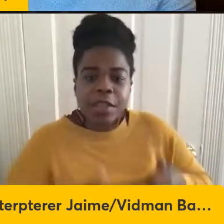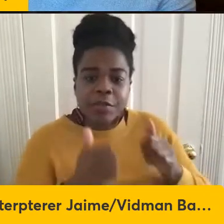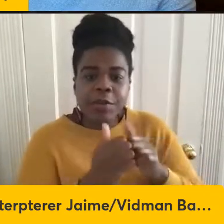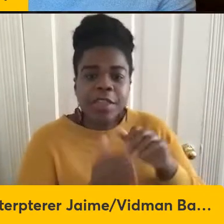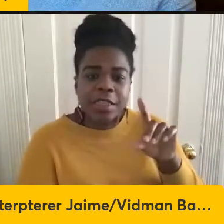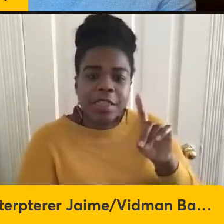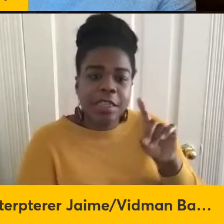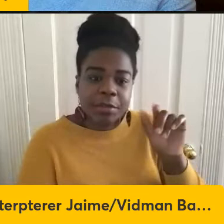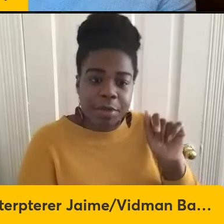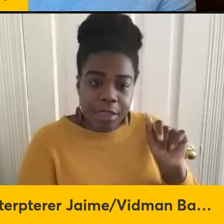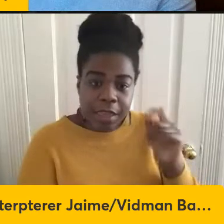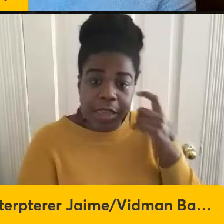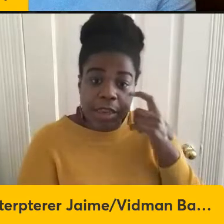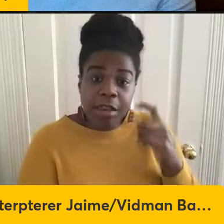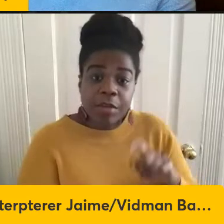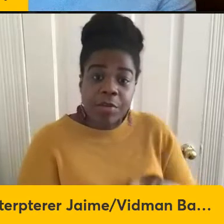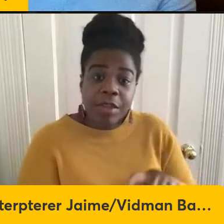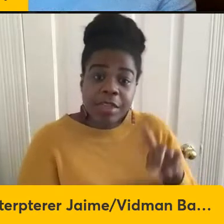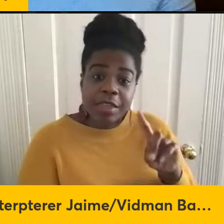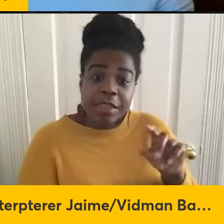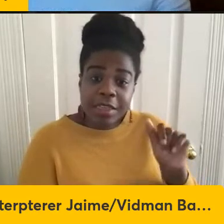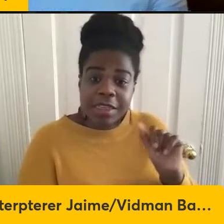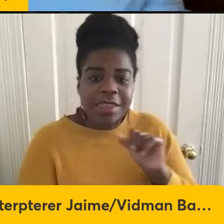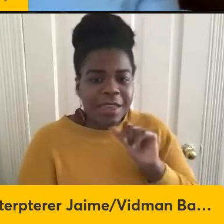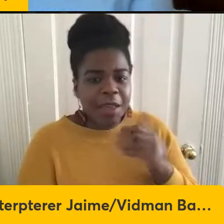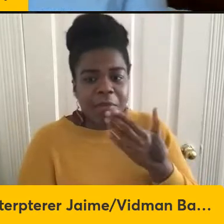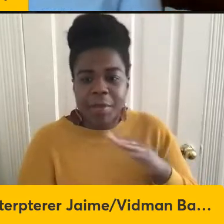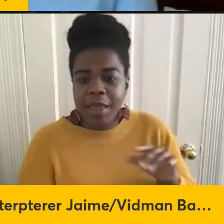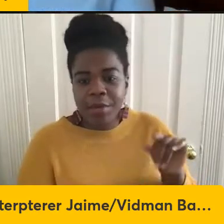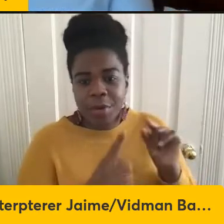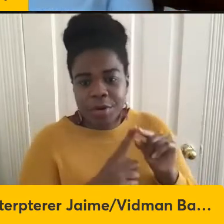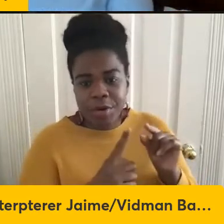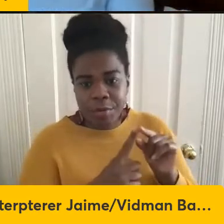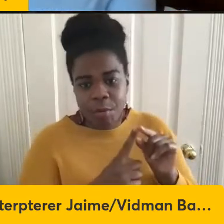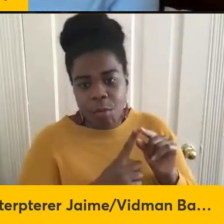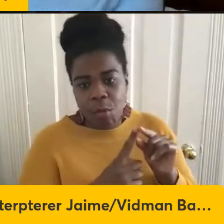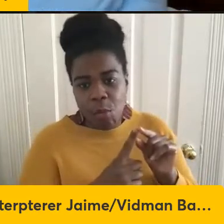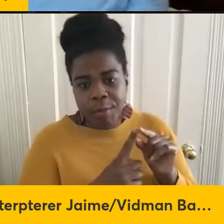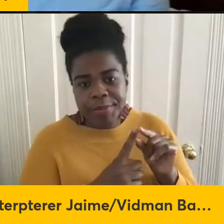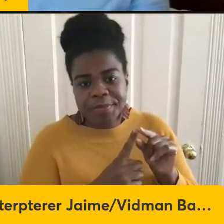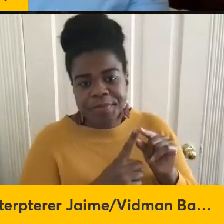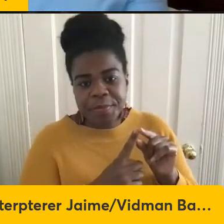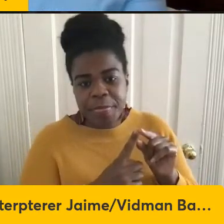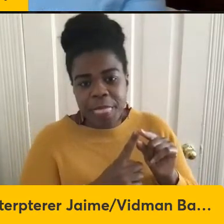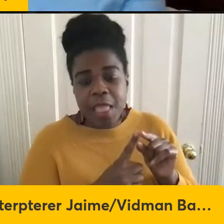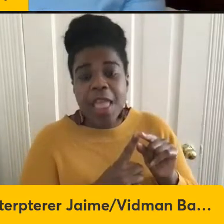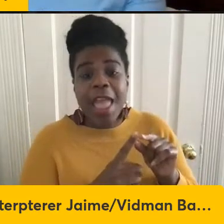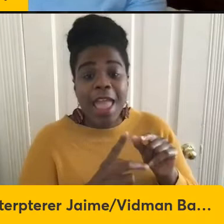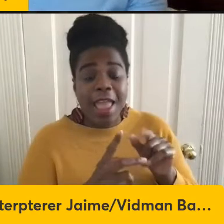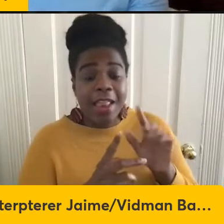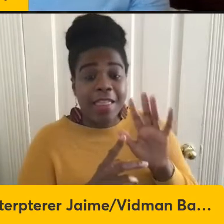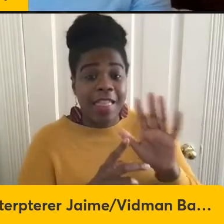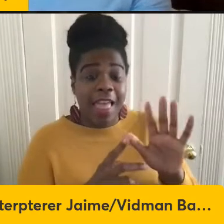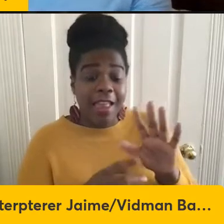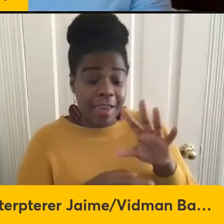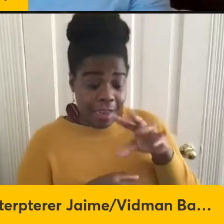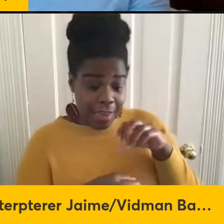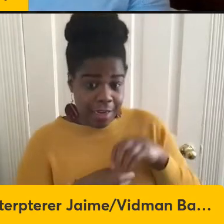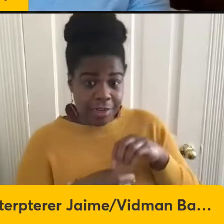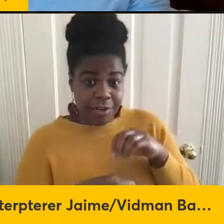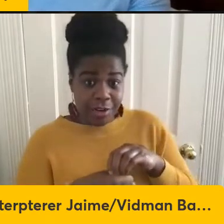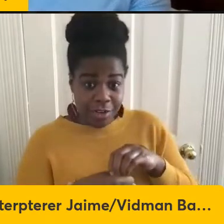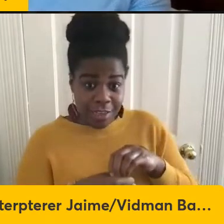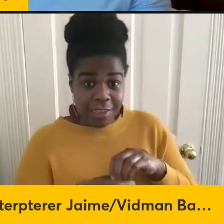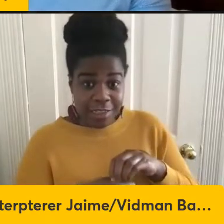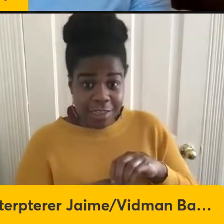and realizing that disability isn't a bad word, and decoupling some of that internalized ableism